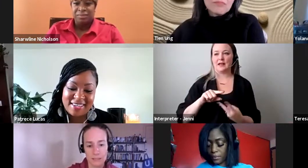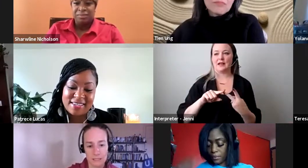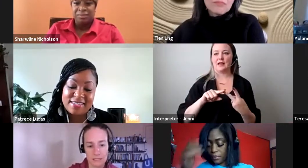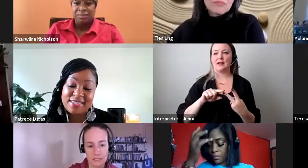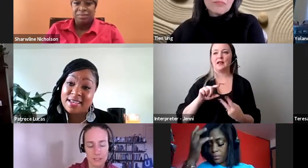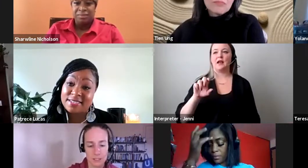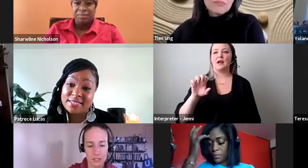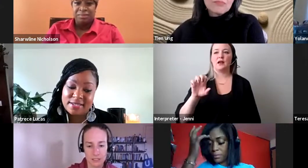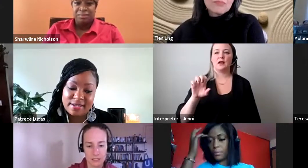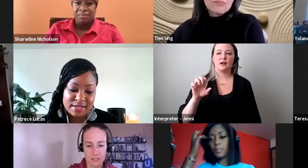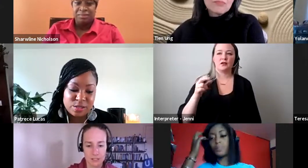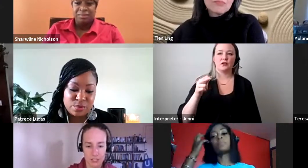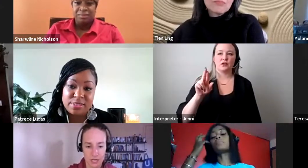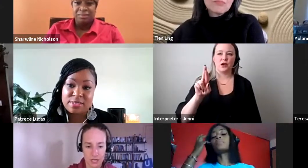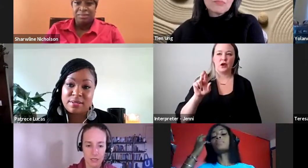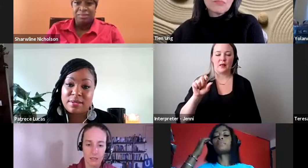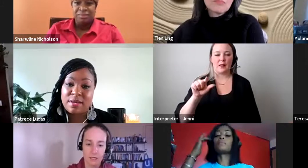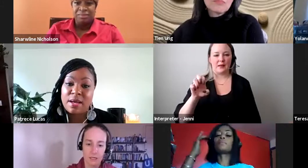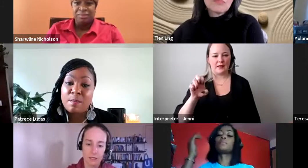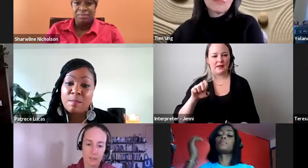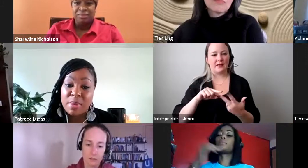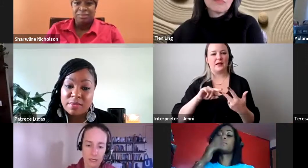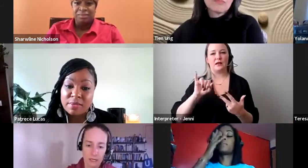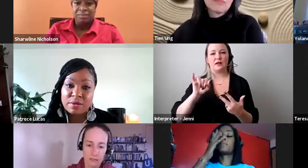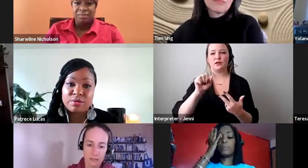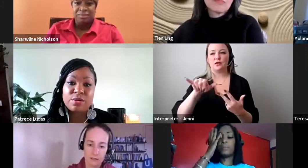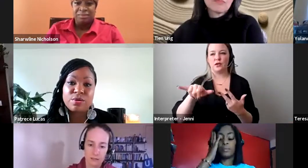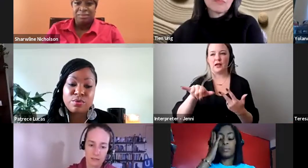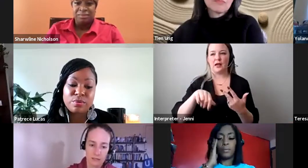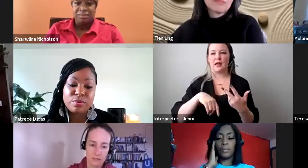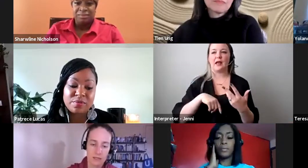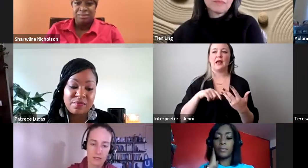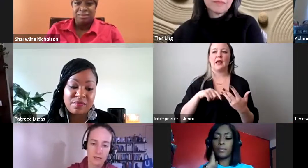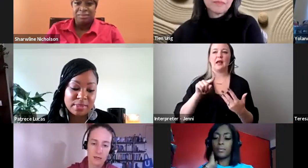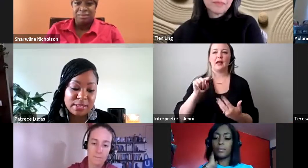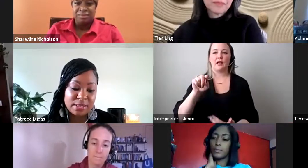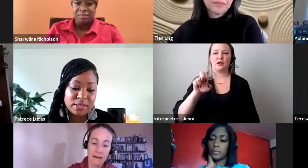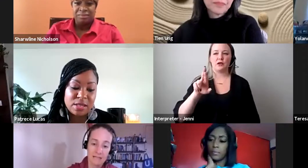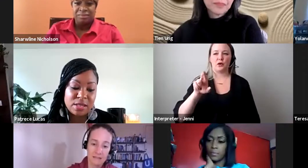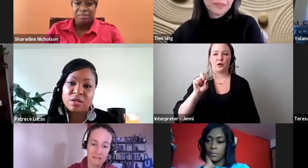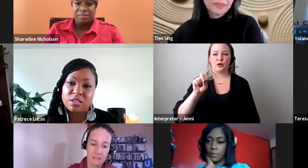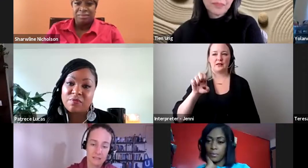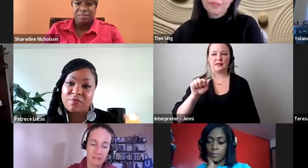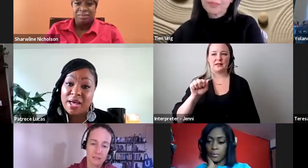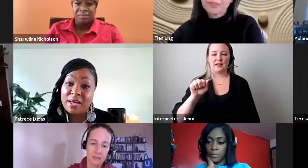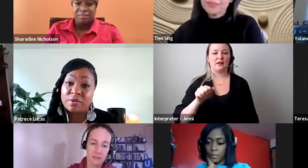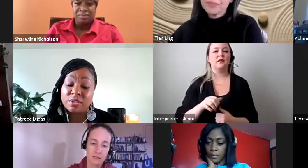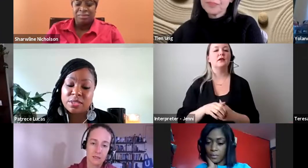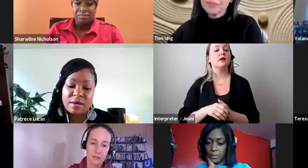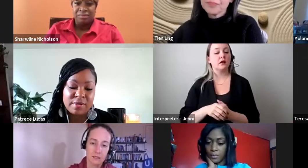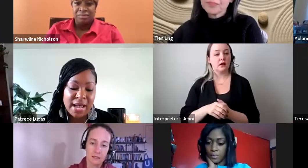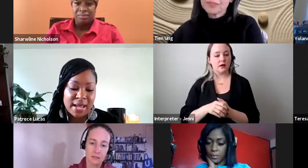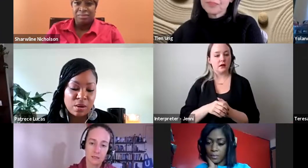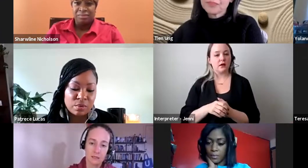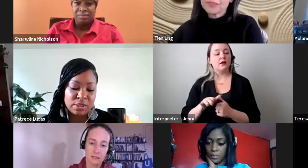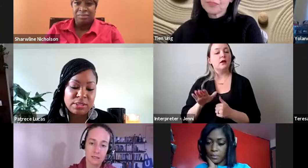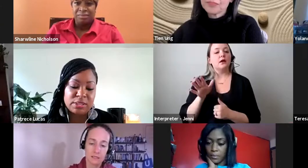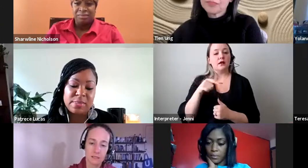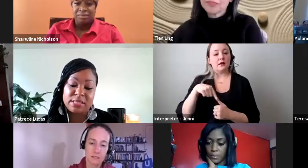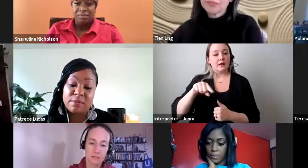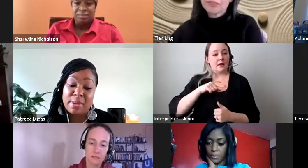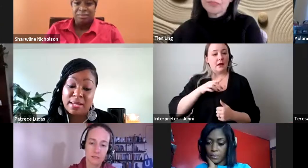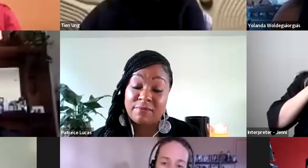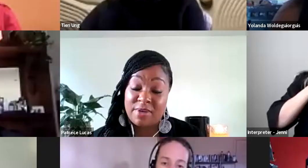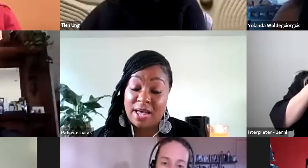Jay, Yolanda, and Teresa, mothers whose families are survivors of not